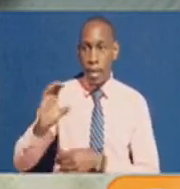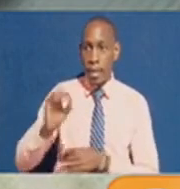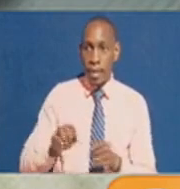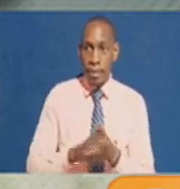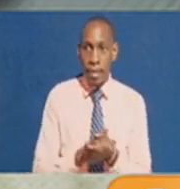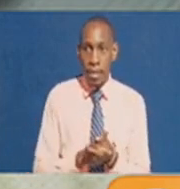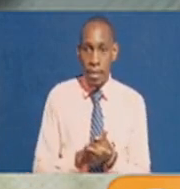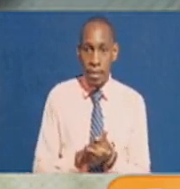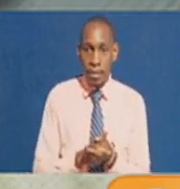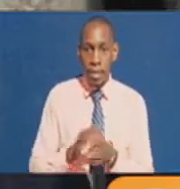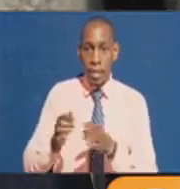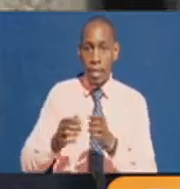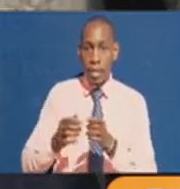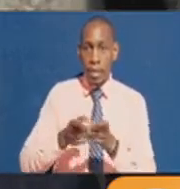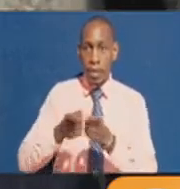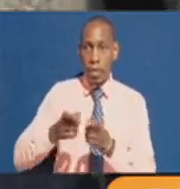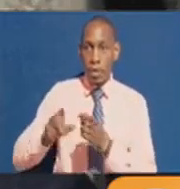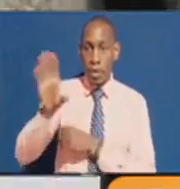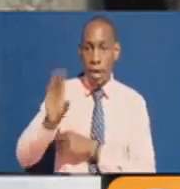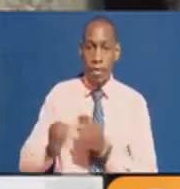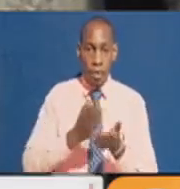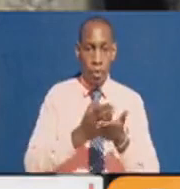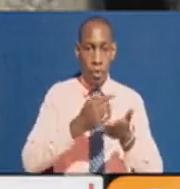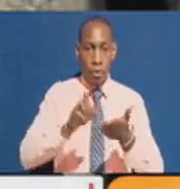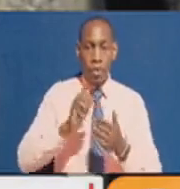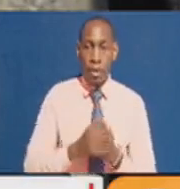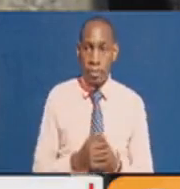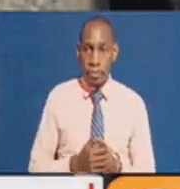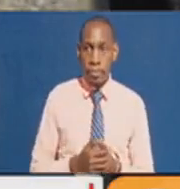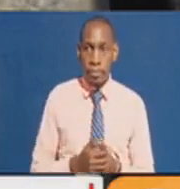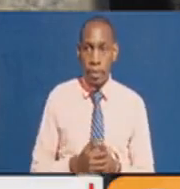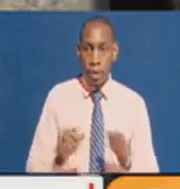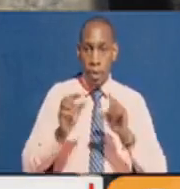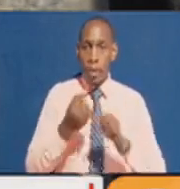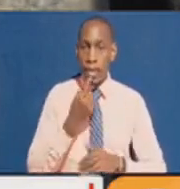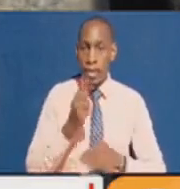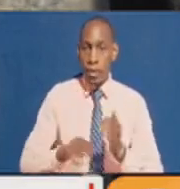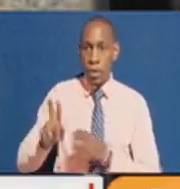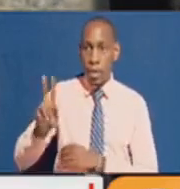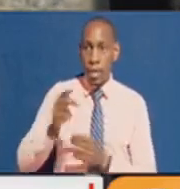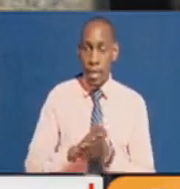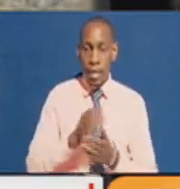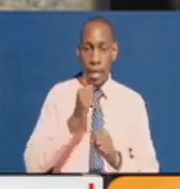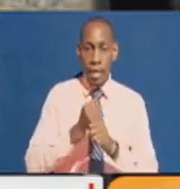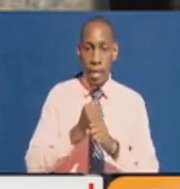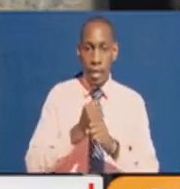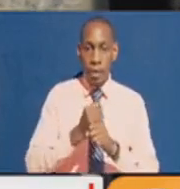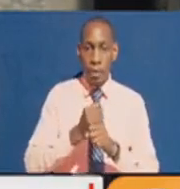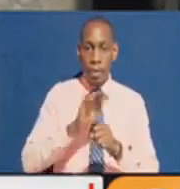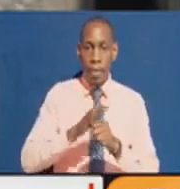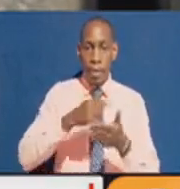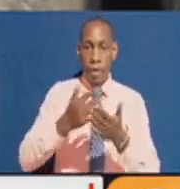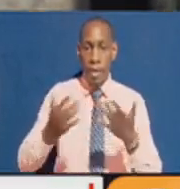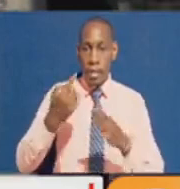ranks third in Africa. Yes, we are convinced. As I said, Kenya's done many of the right things in recent years. There's